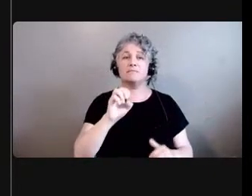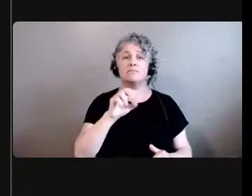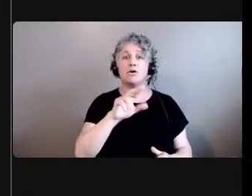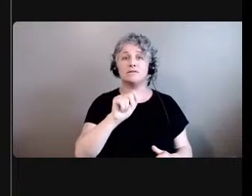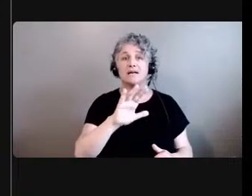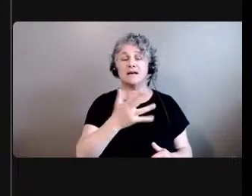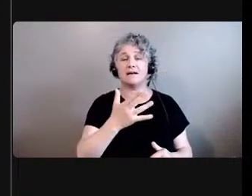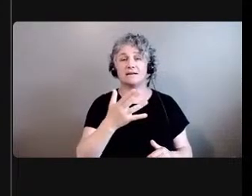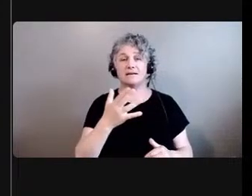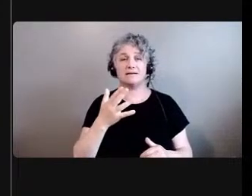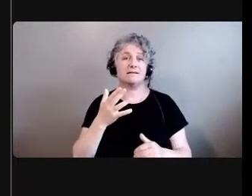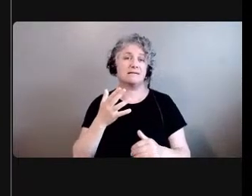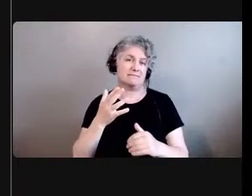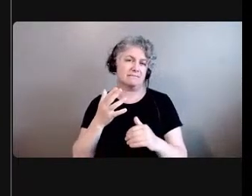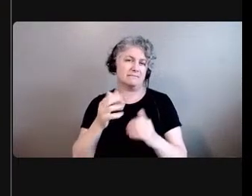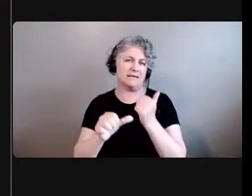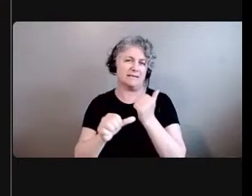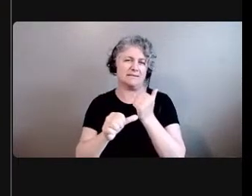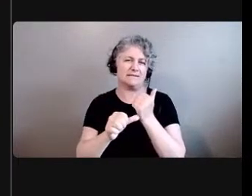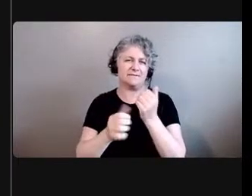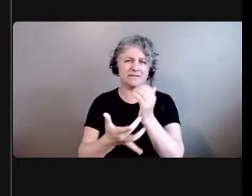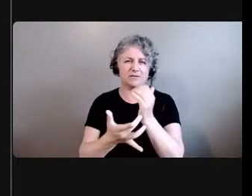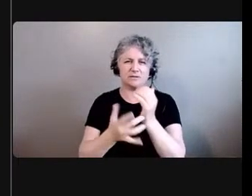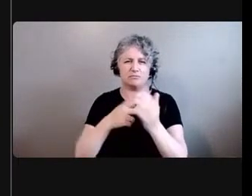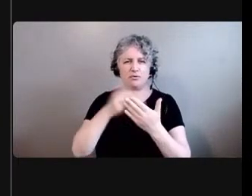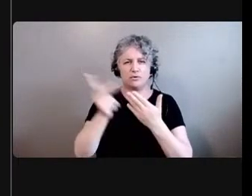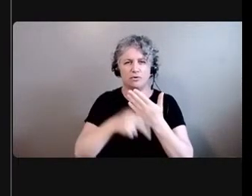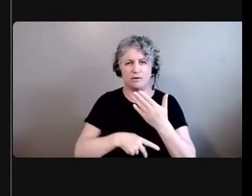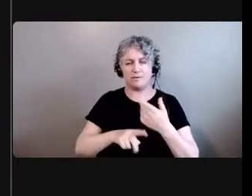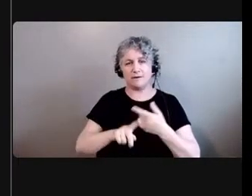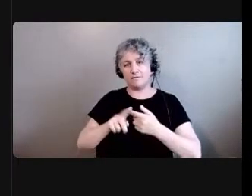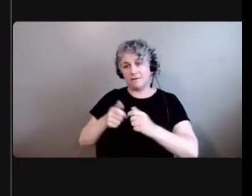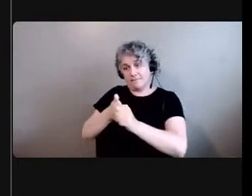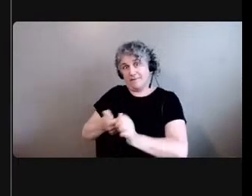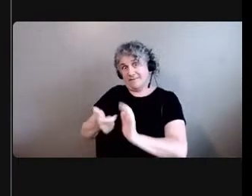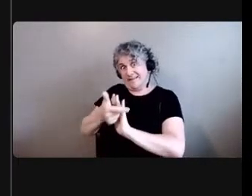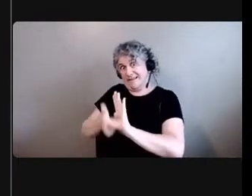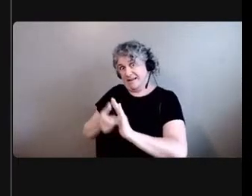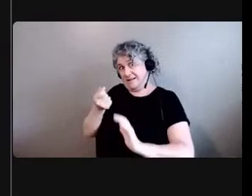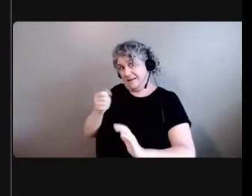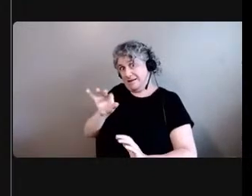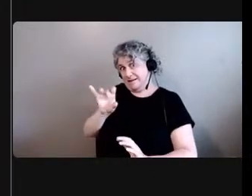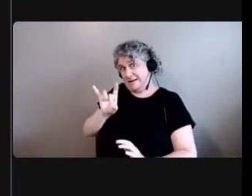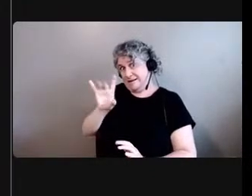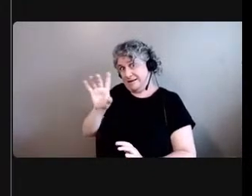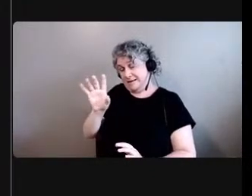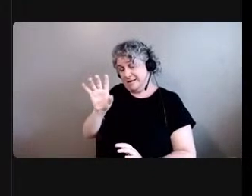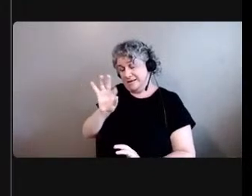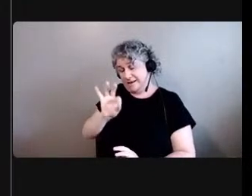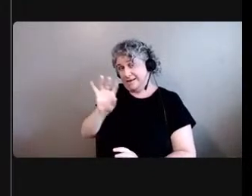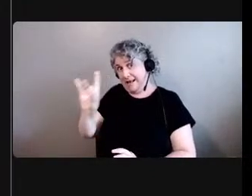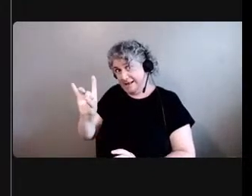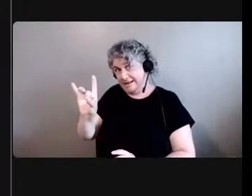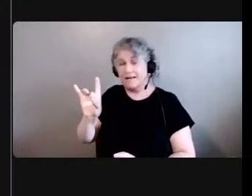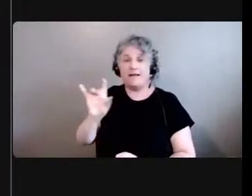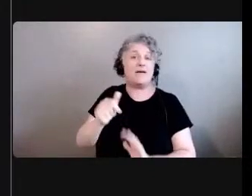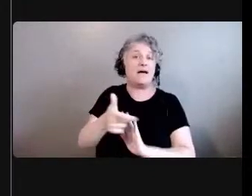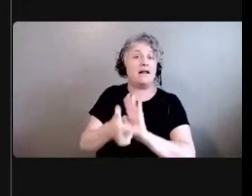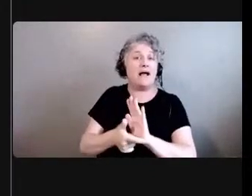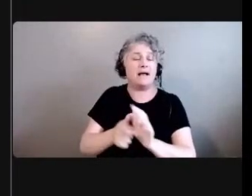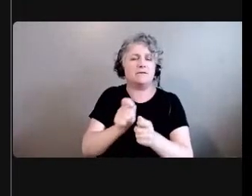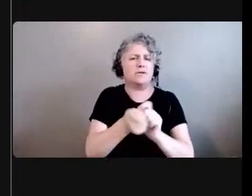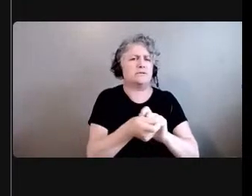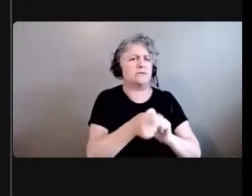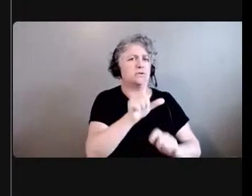funded under the Assistive Technology Act of 1998. The AT Act of 1998, which was amended in